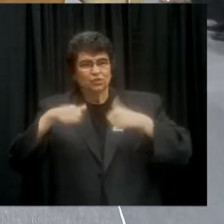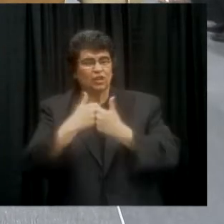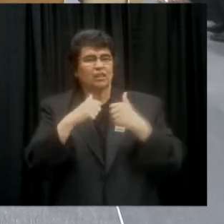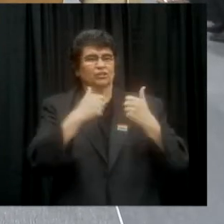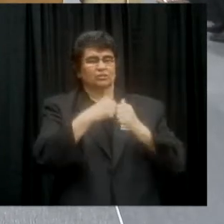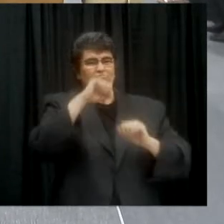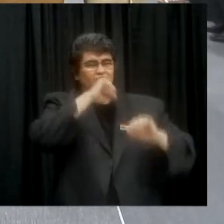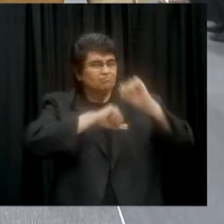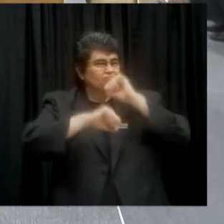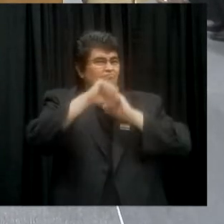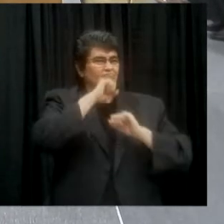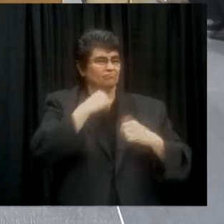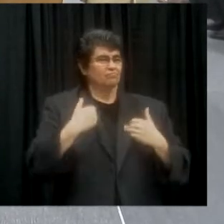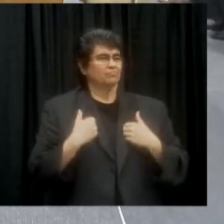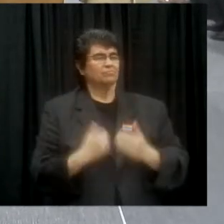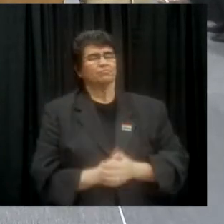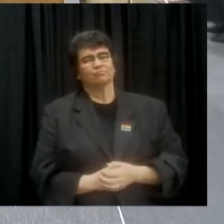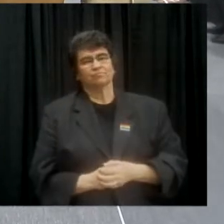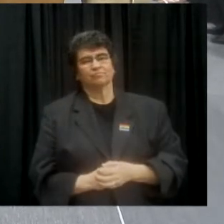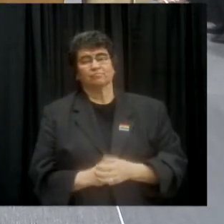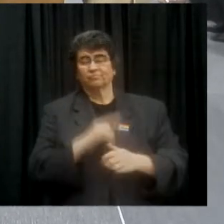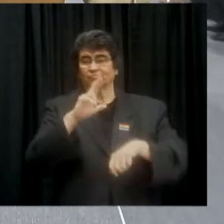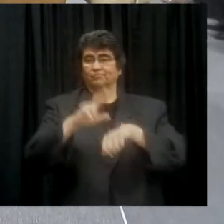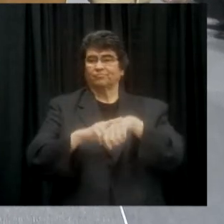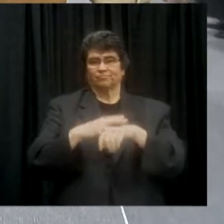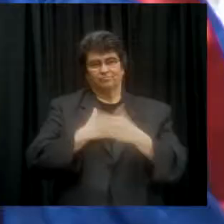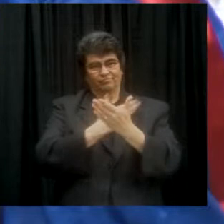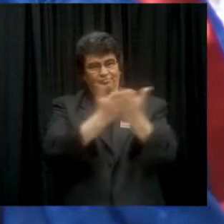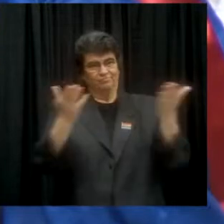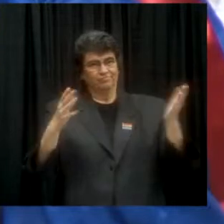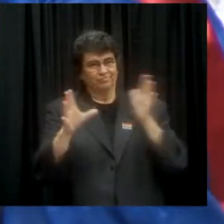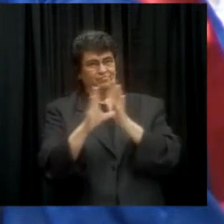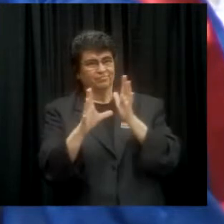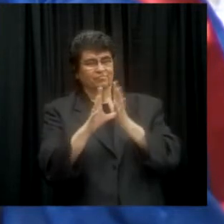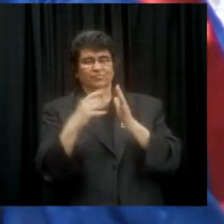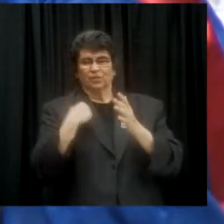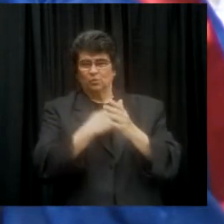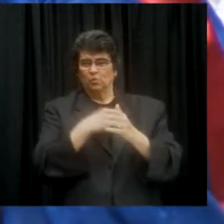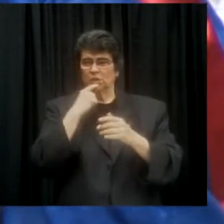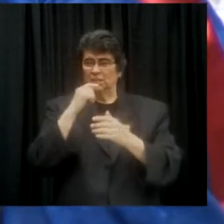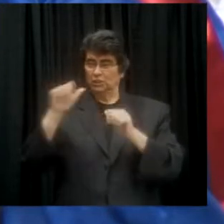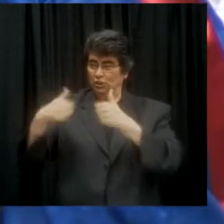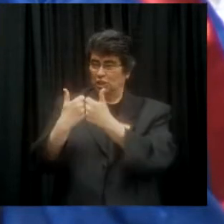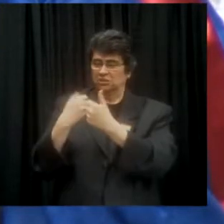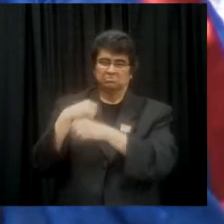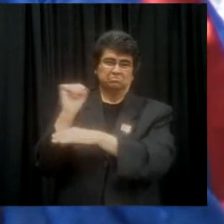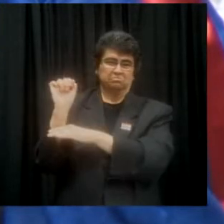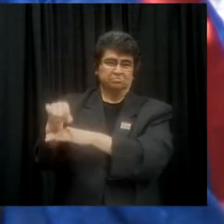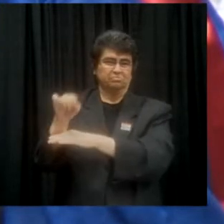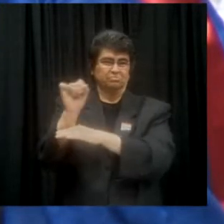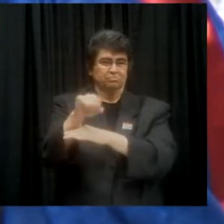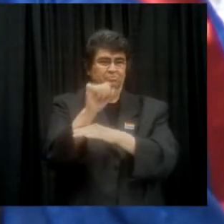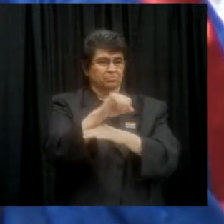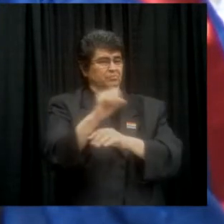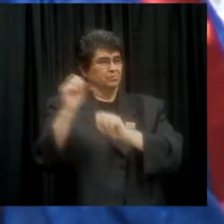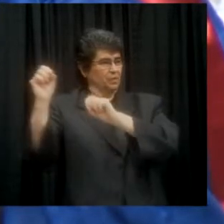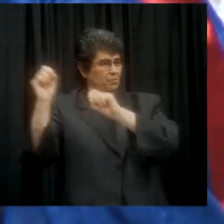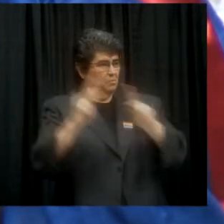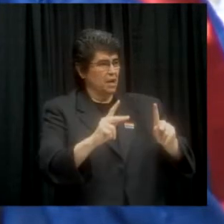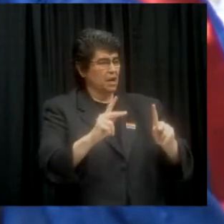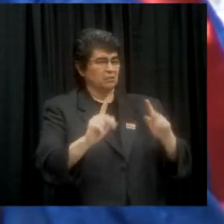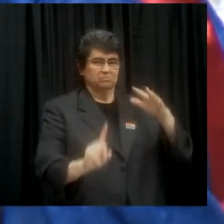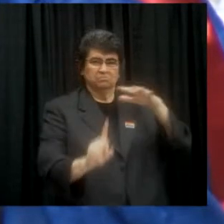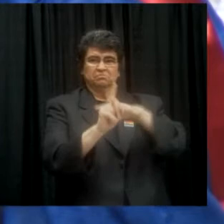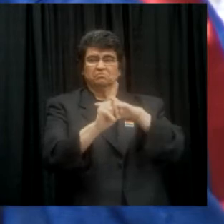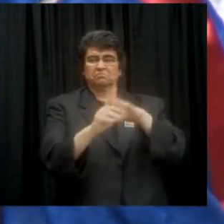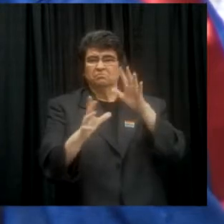COVID. But of course, my seniors, y'all overcame those challenges. Y'all came back senior year, all the